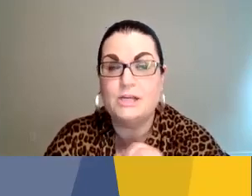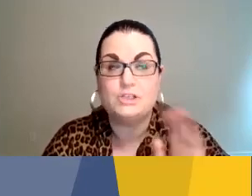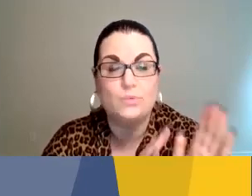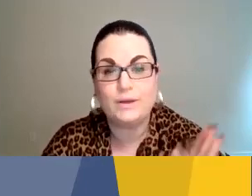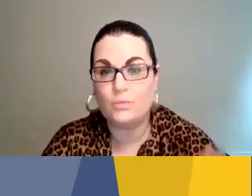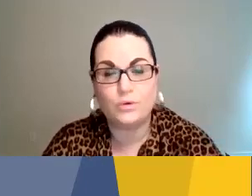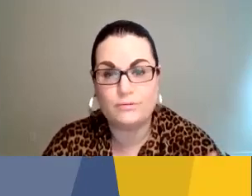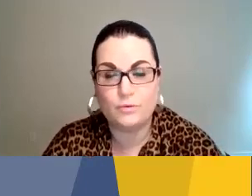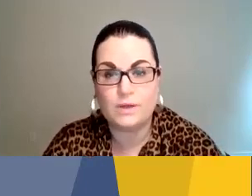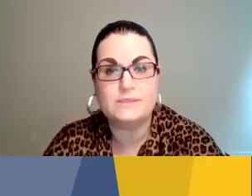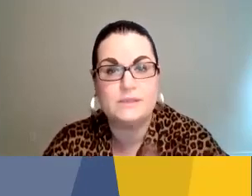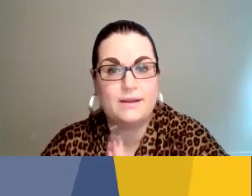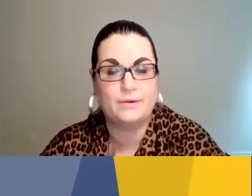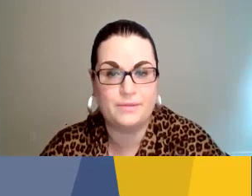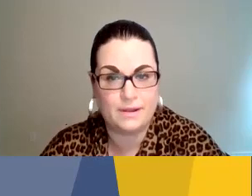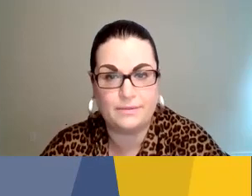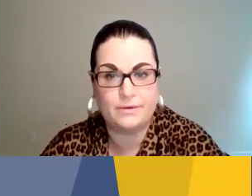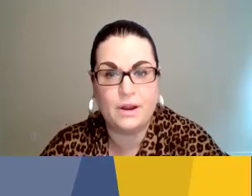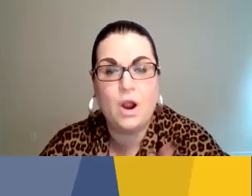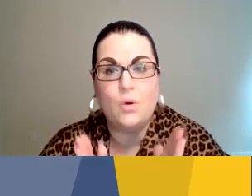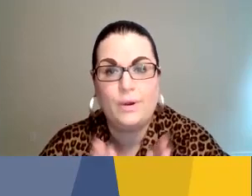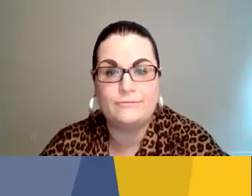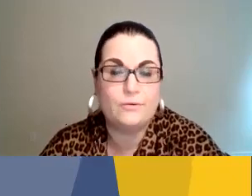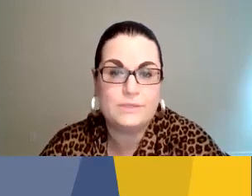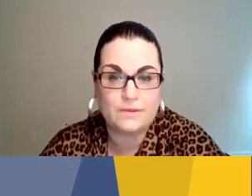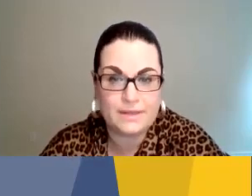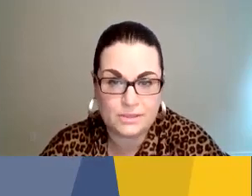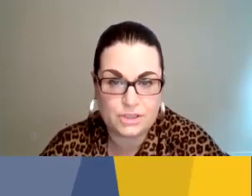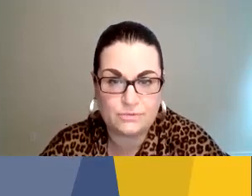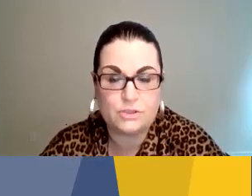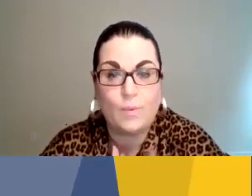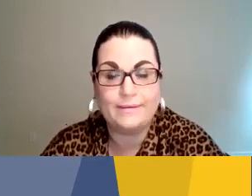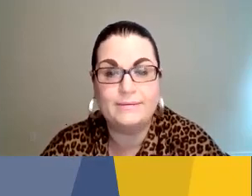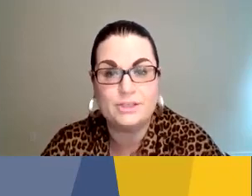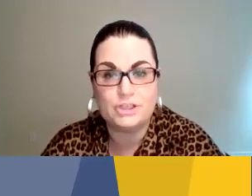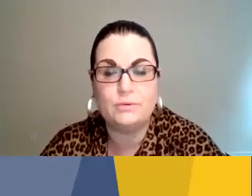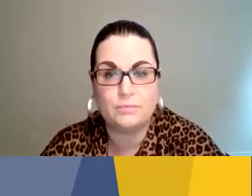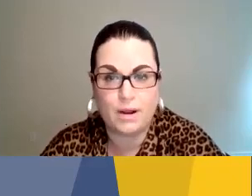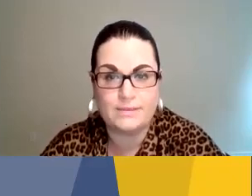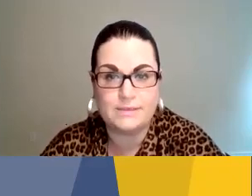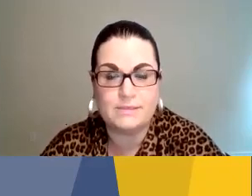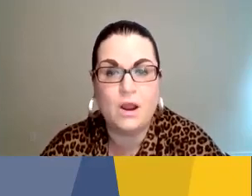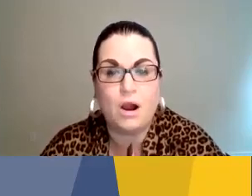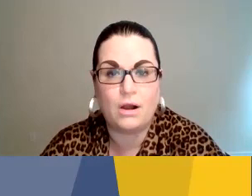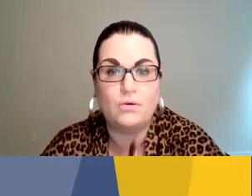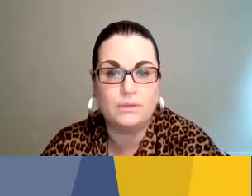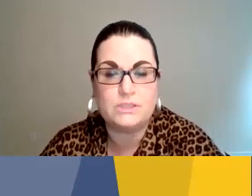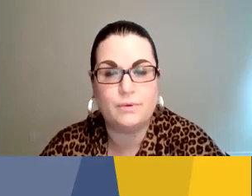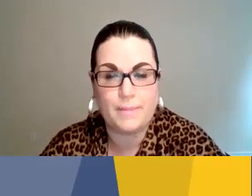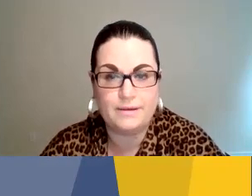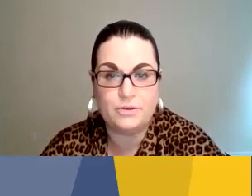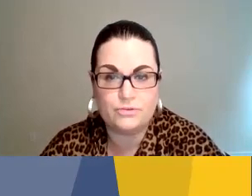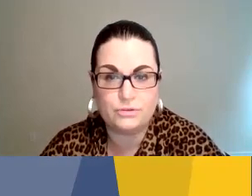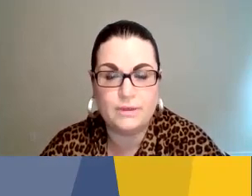government. So we don't work for one side or the other. We are focused on the issue. So when an issue arises, our goal